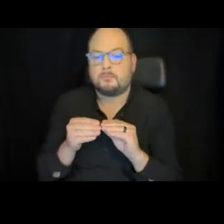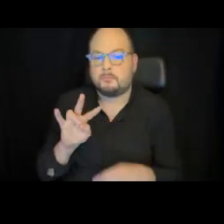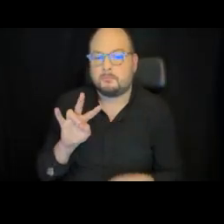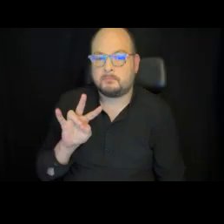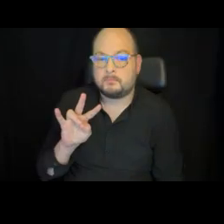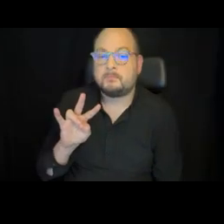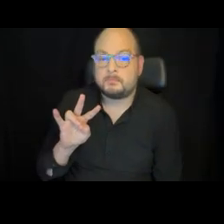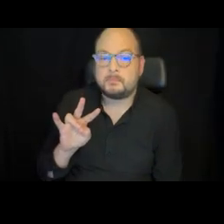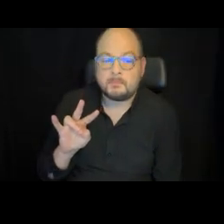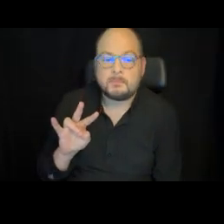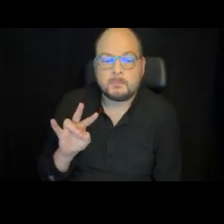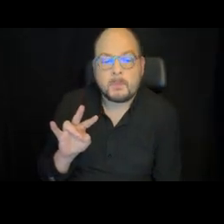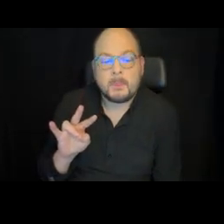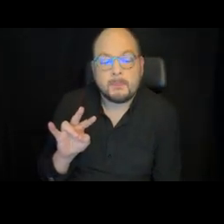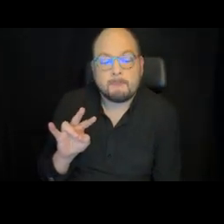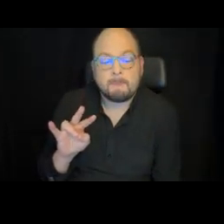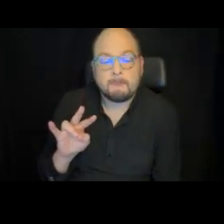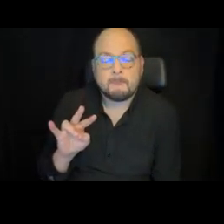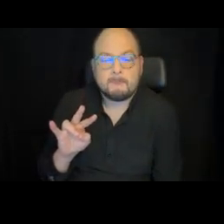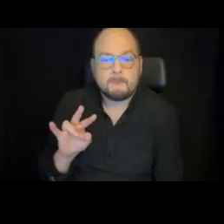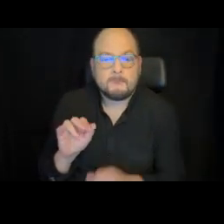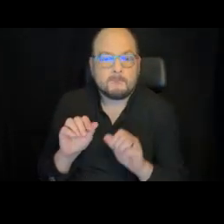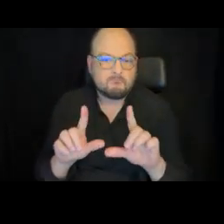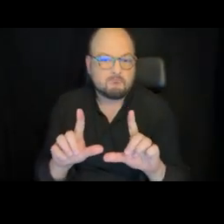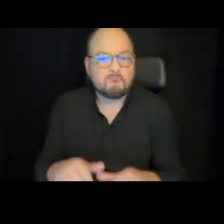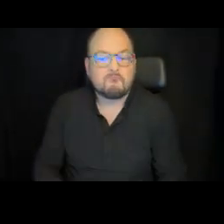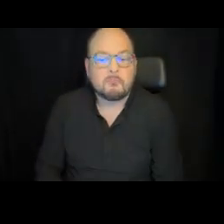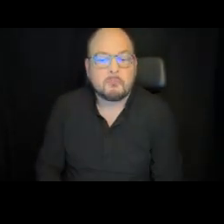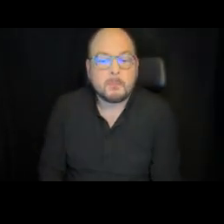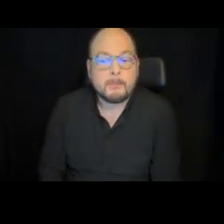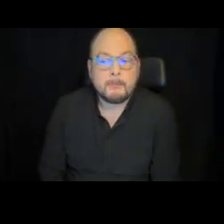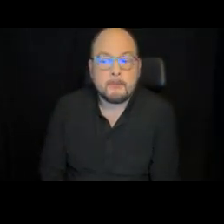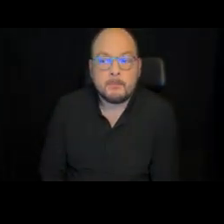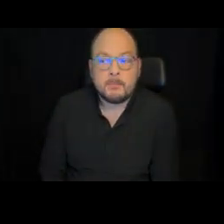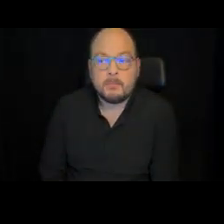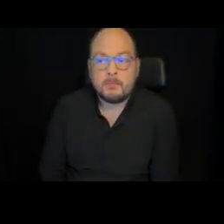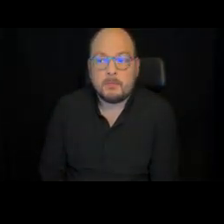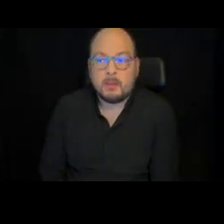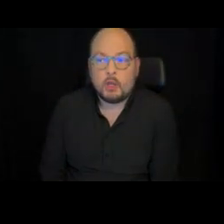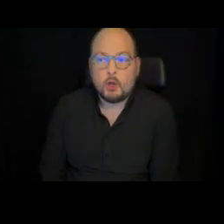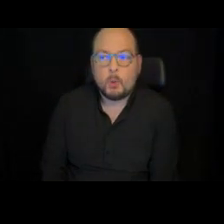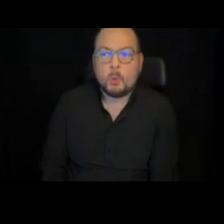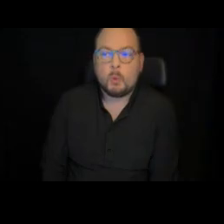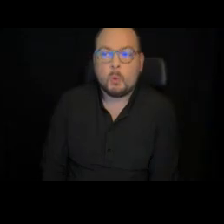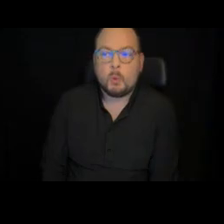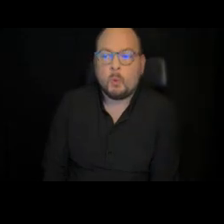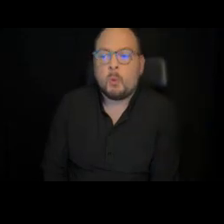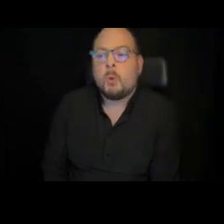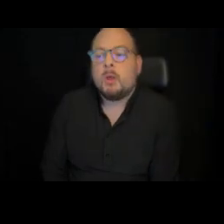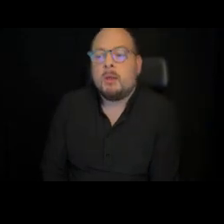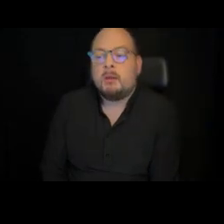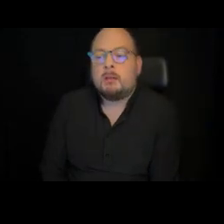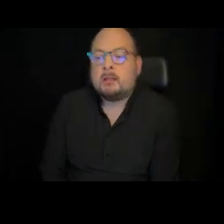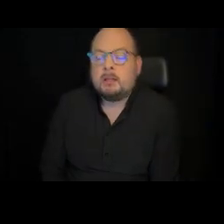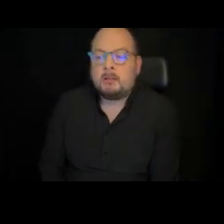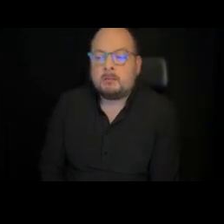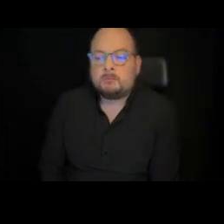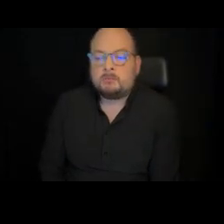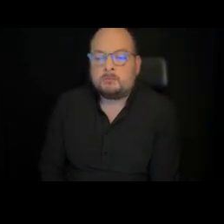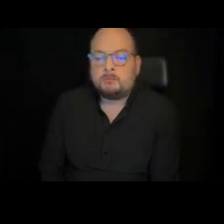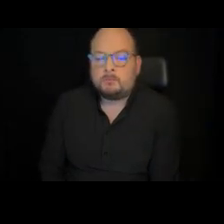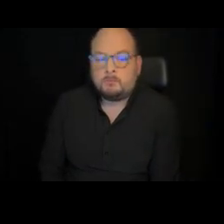7. And I'll launch this poll. And knowledge check 7 reads,